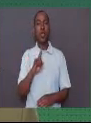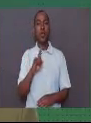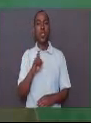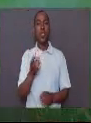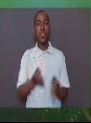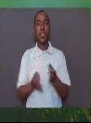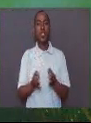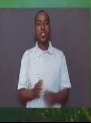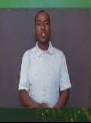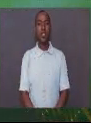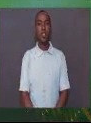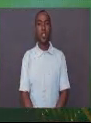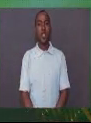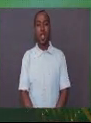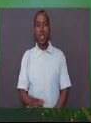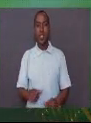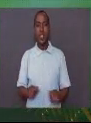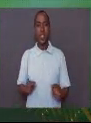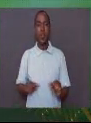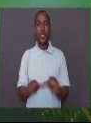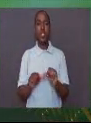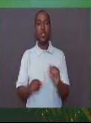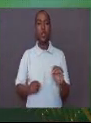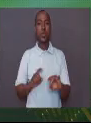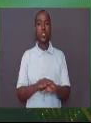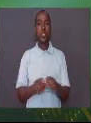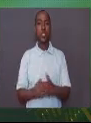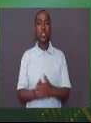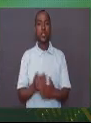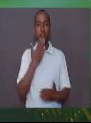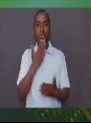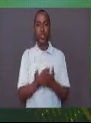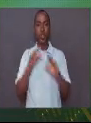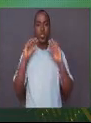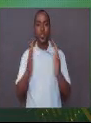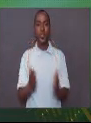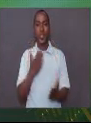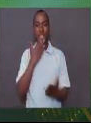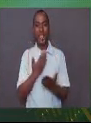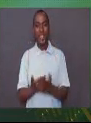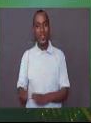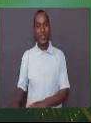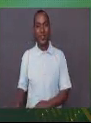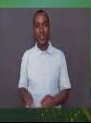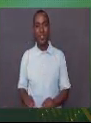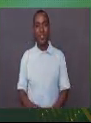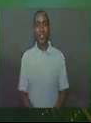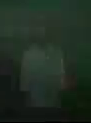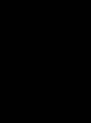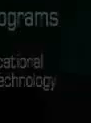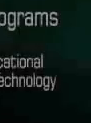applications. Until next time, thank you, teacher. Thank you, students.